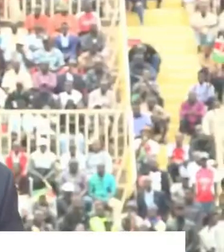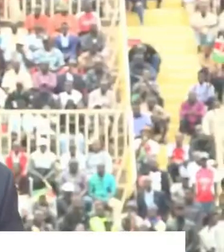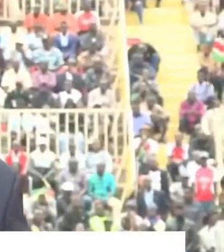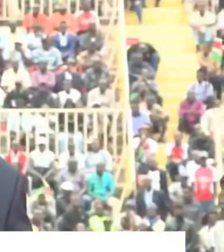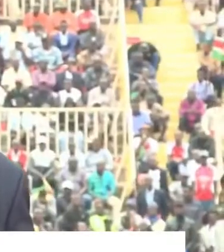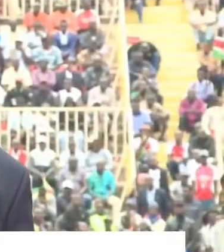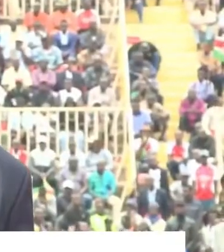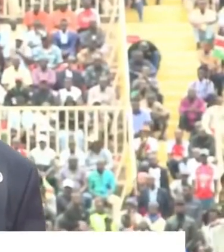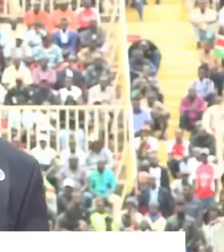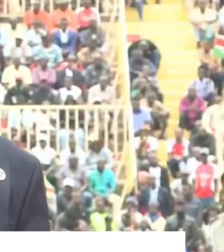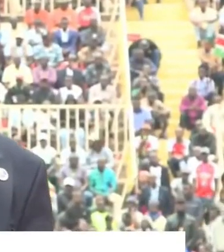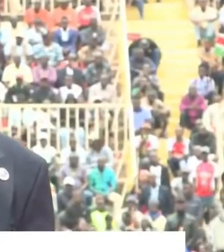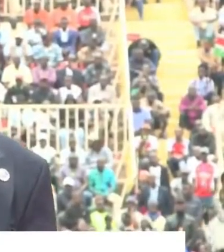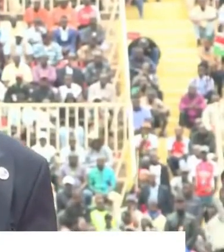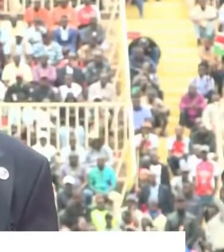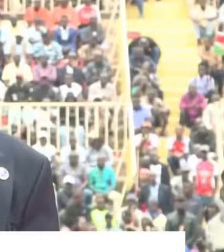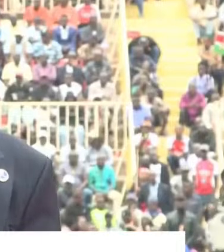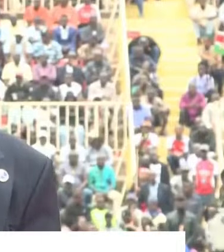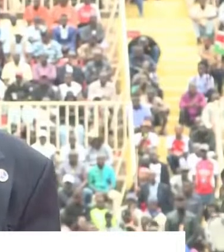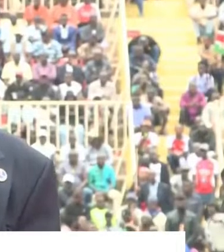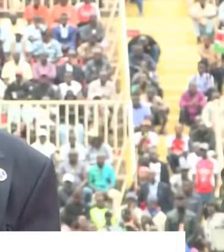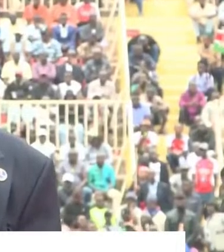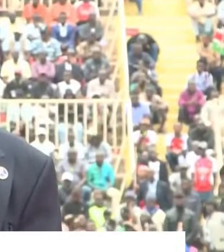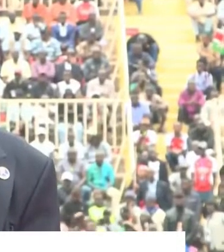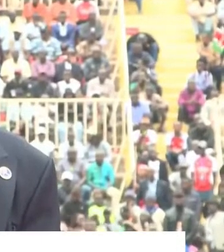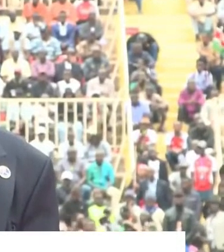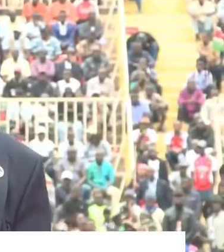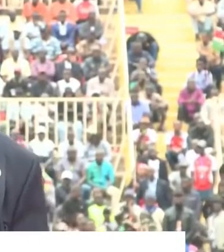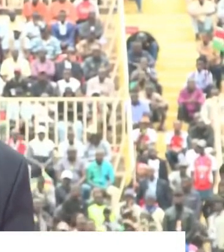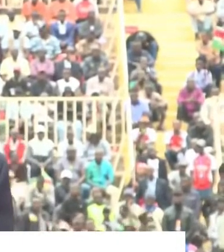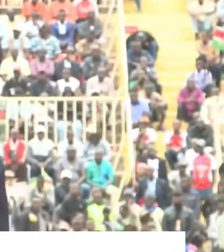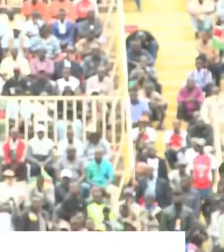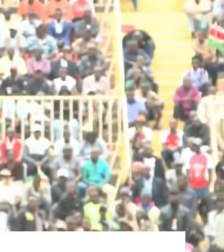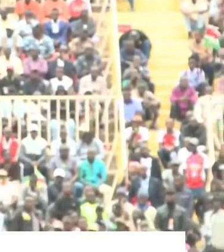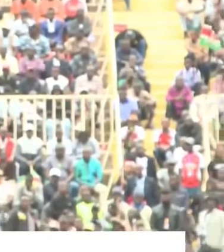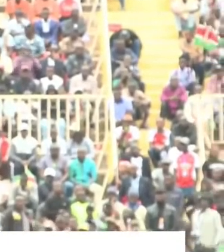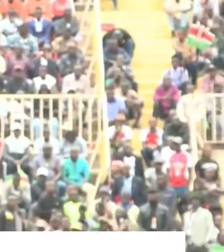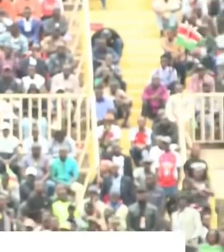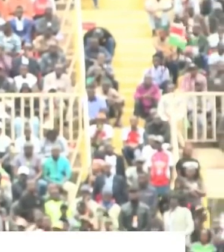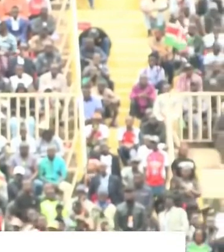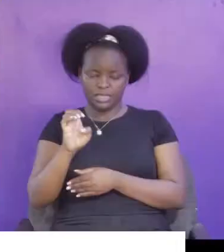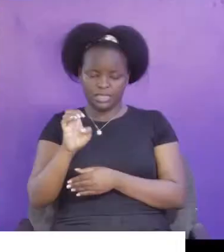Wacha nimkaribishe dadangu Honorable Winnie Odinga. Karibu Winnie.